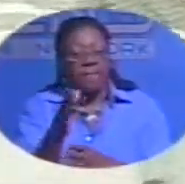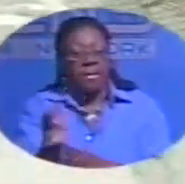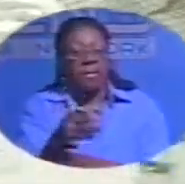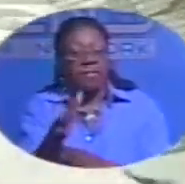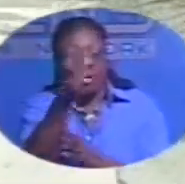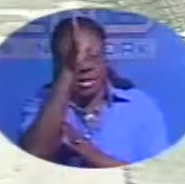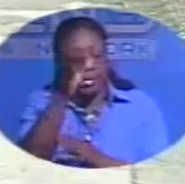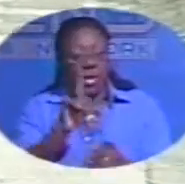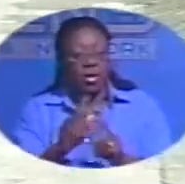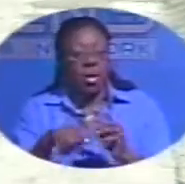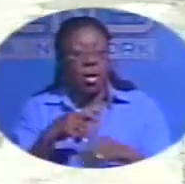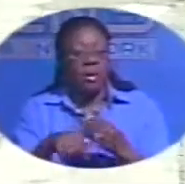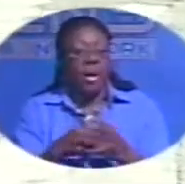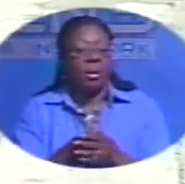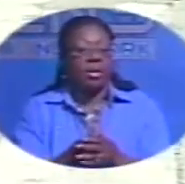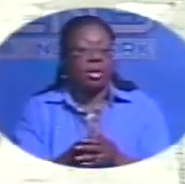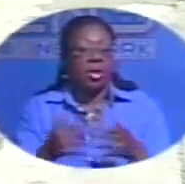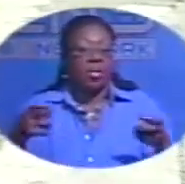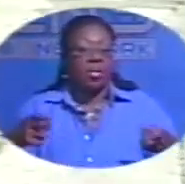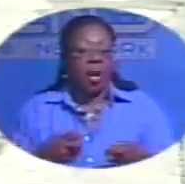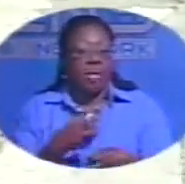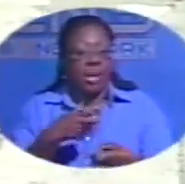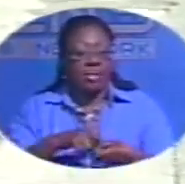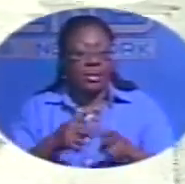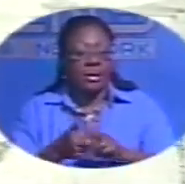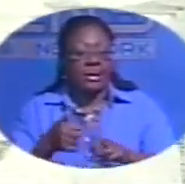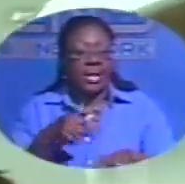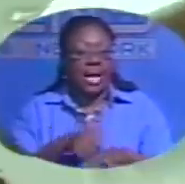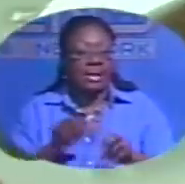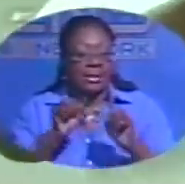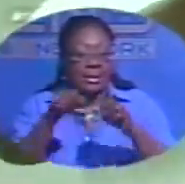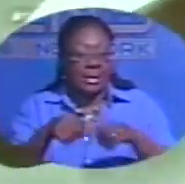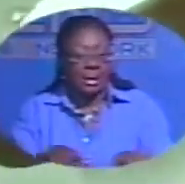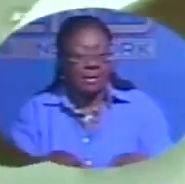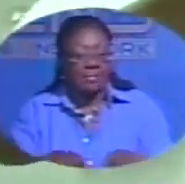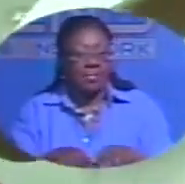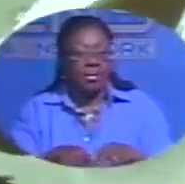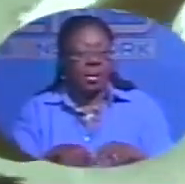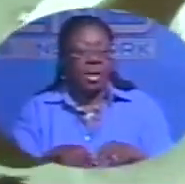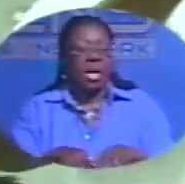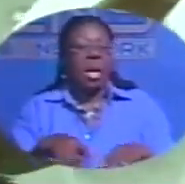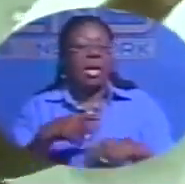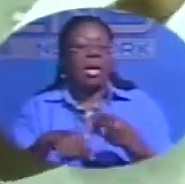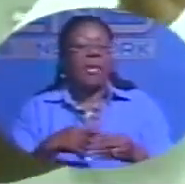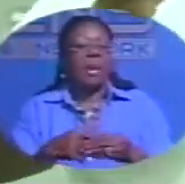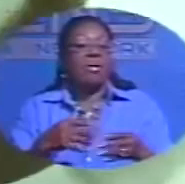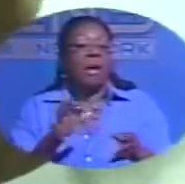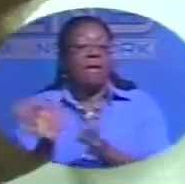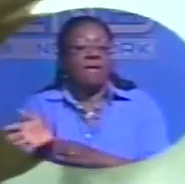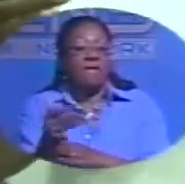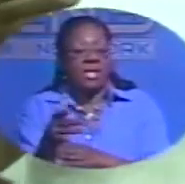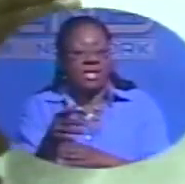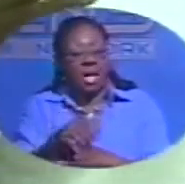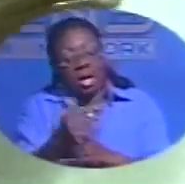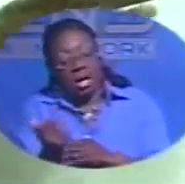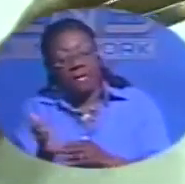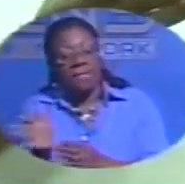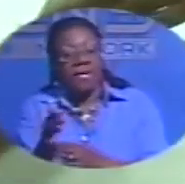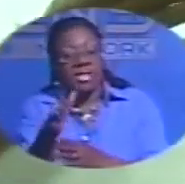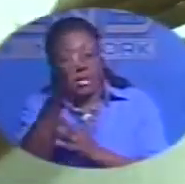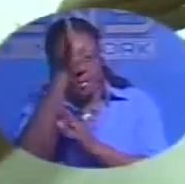Bahamian fishermen fighting among themselves. While I'm sparing my condos, we have guys that are coming and pulling my